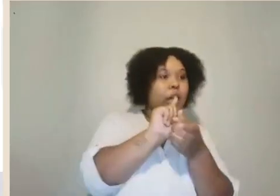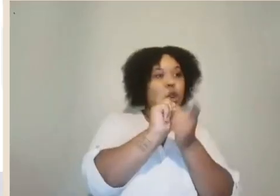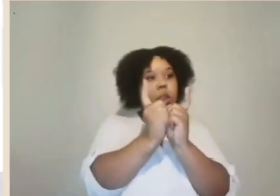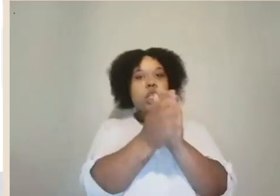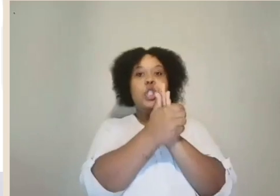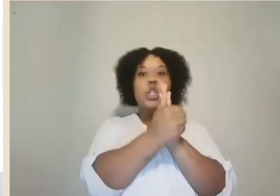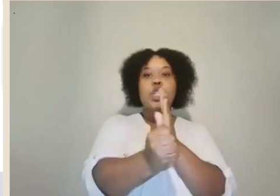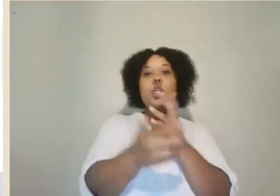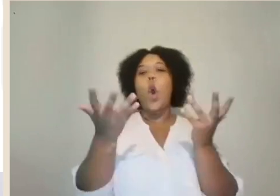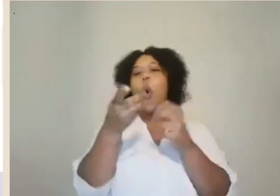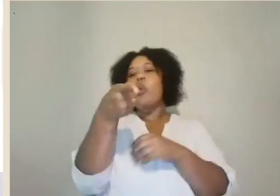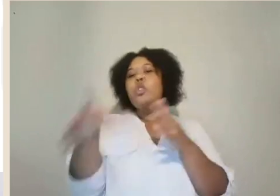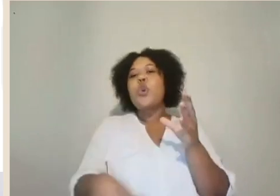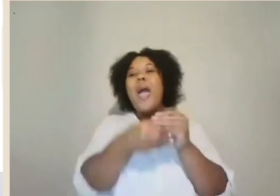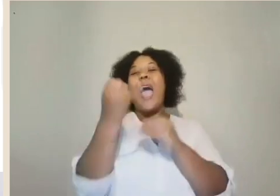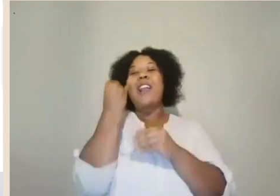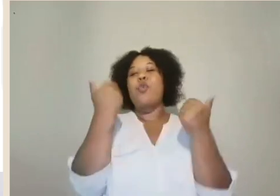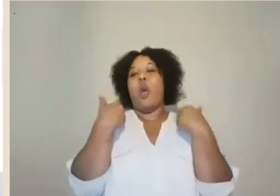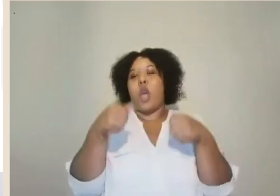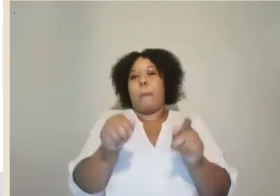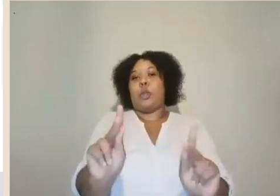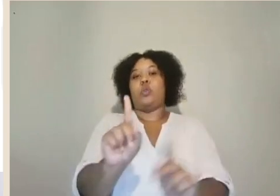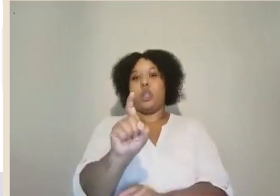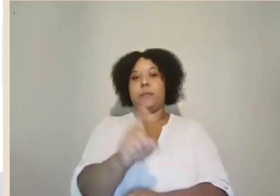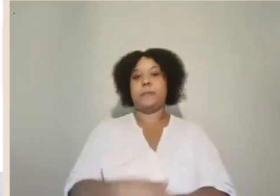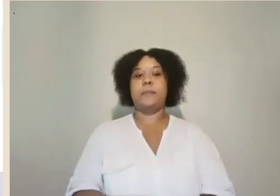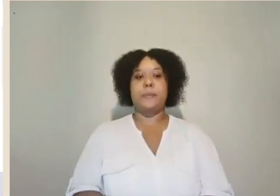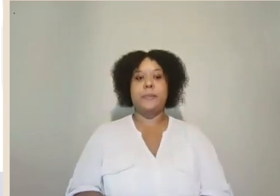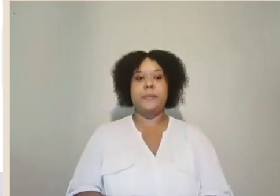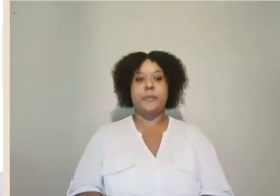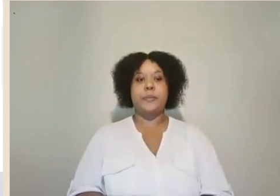add for high school students if you had the opportunity to do so?